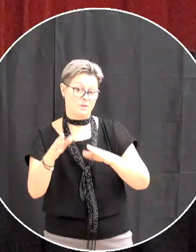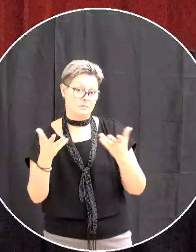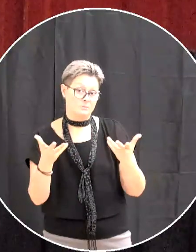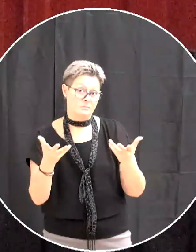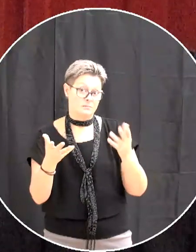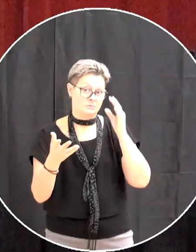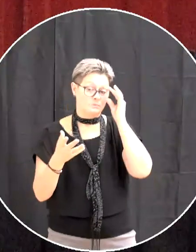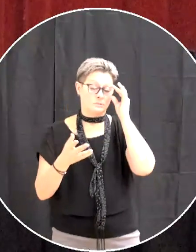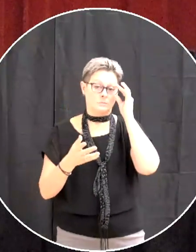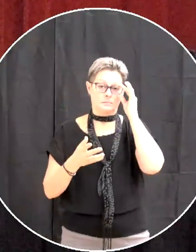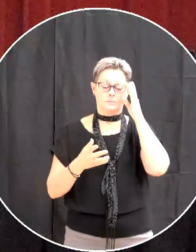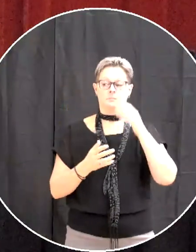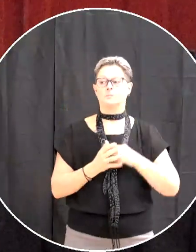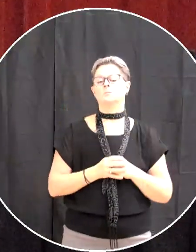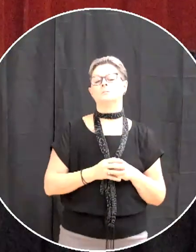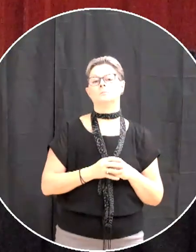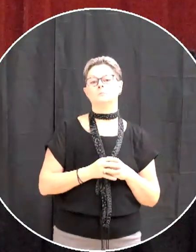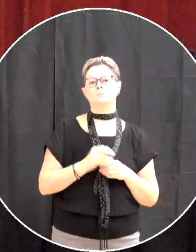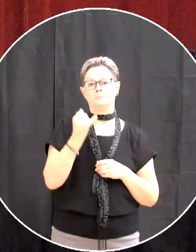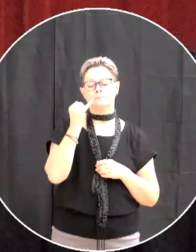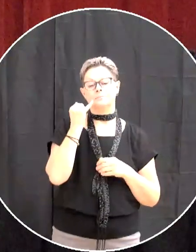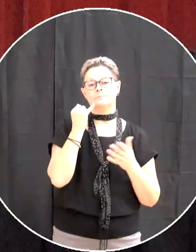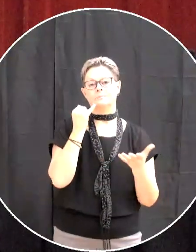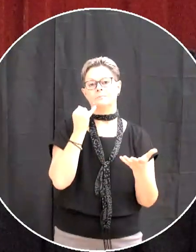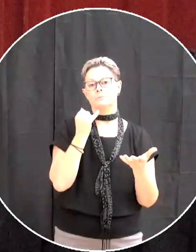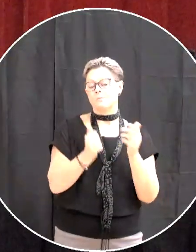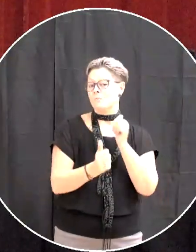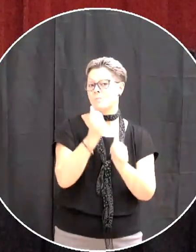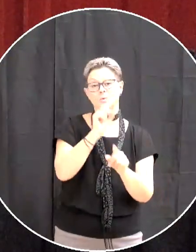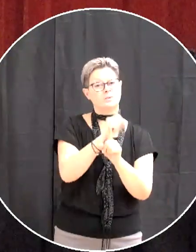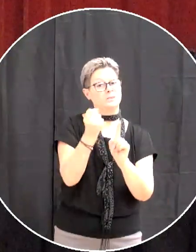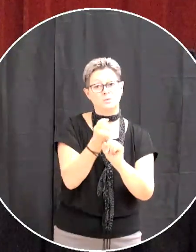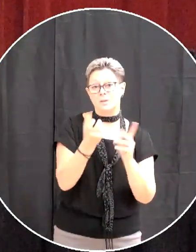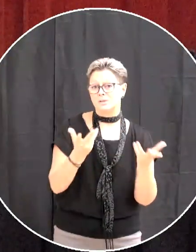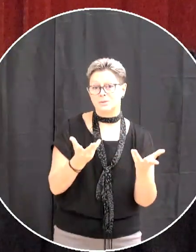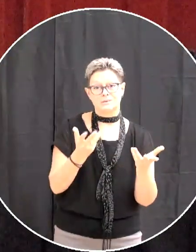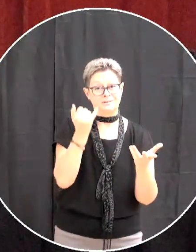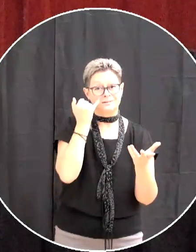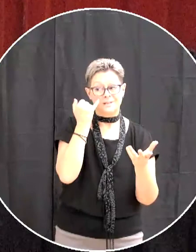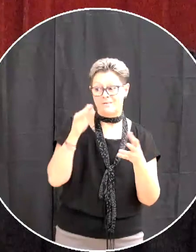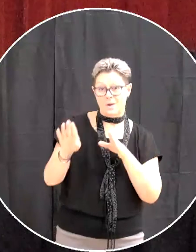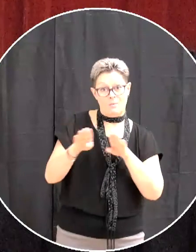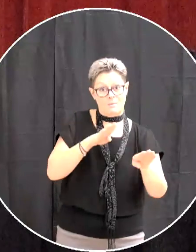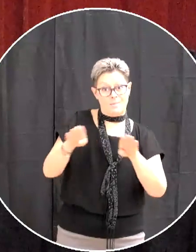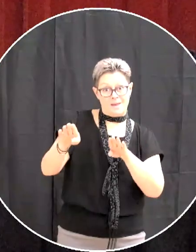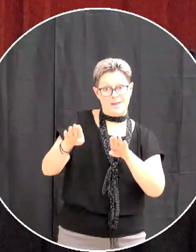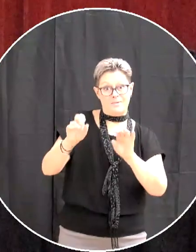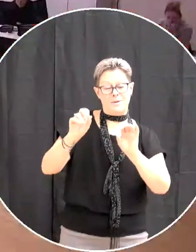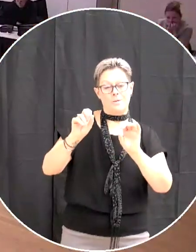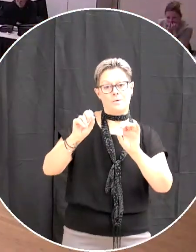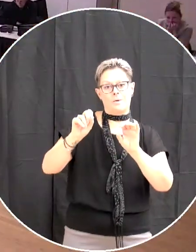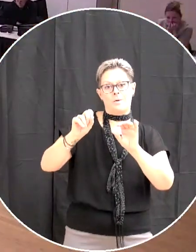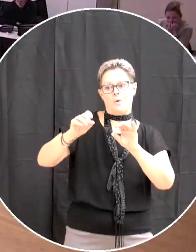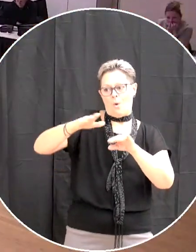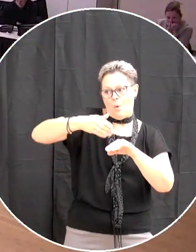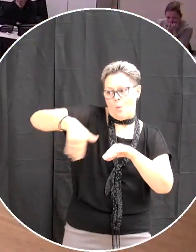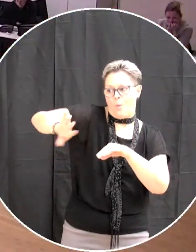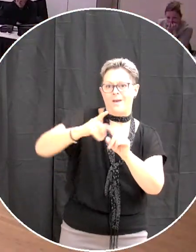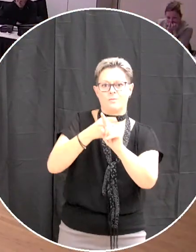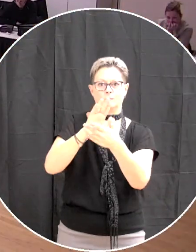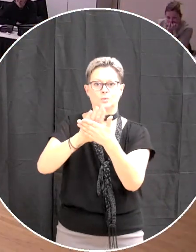property. In the majority of cases, we know that off-site behaviour reflects itself inside the school.